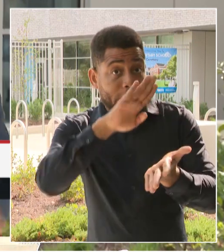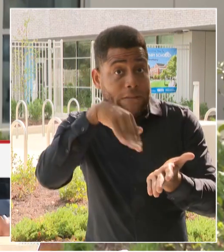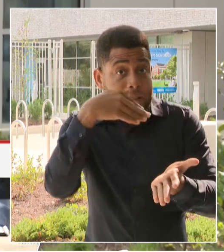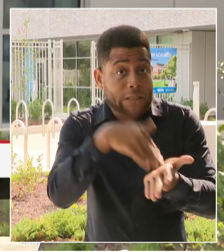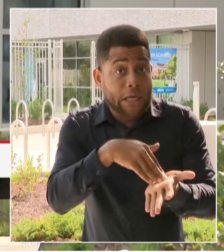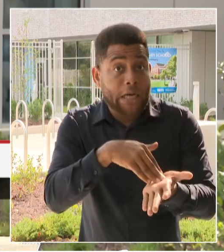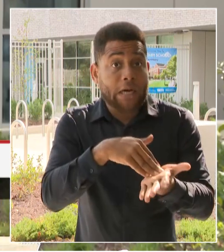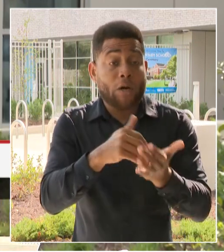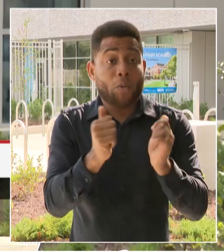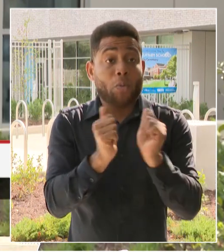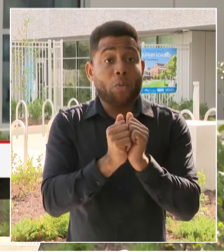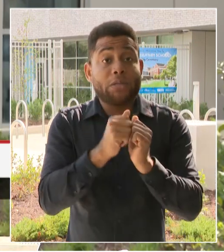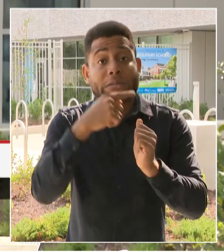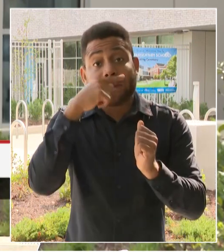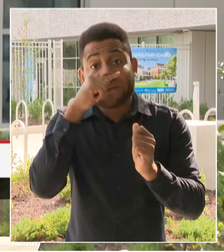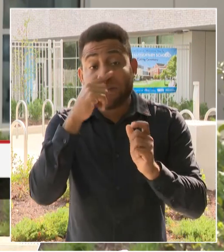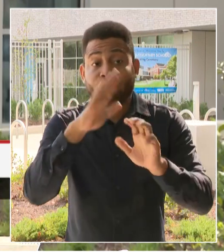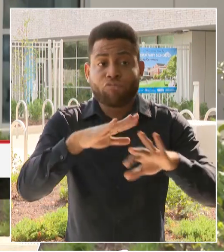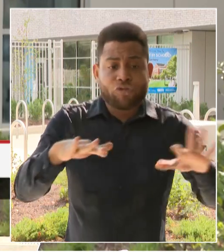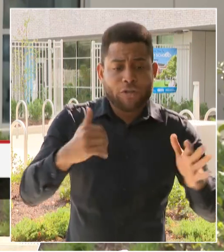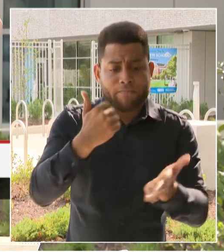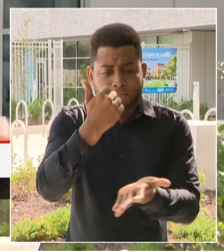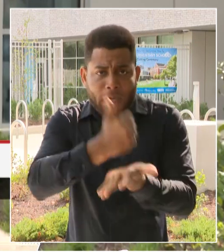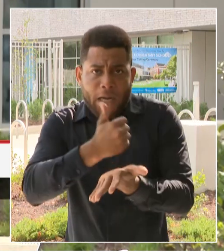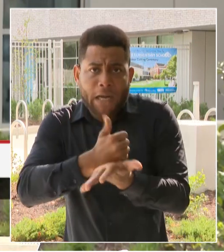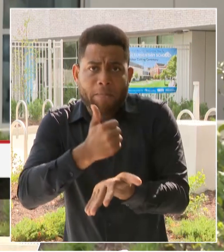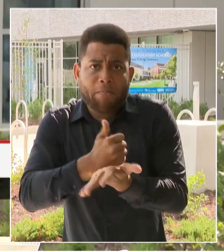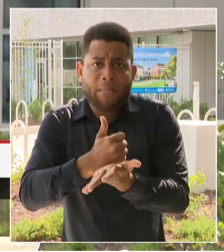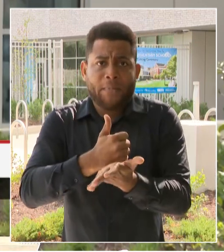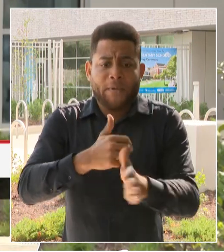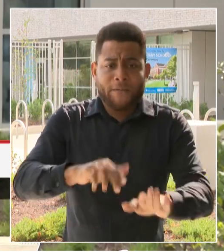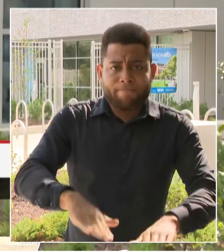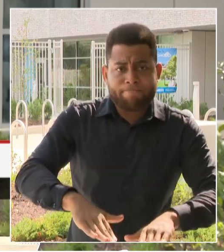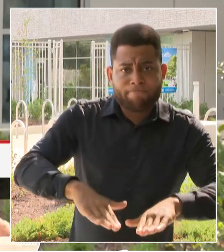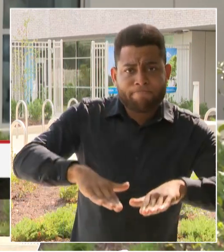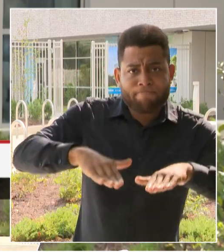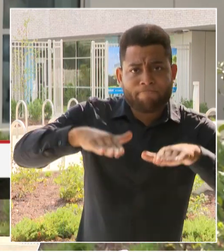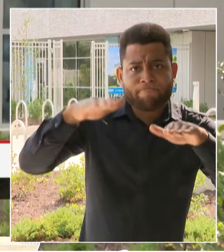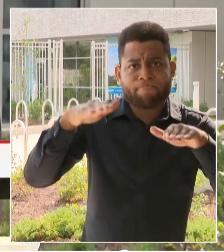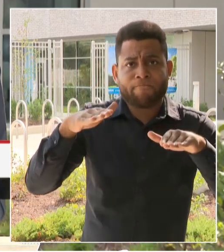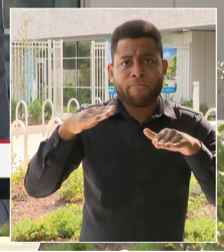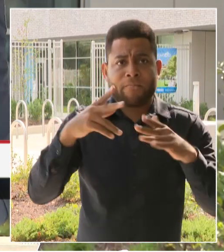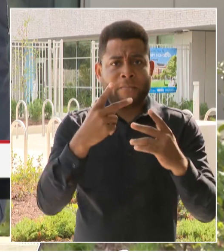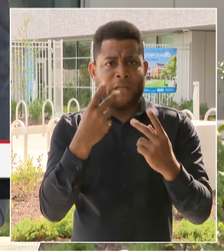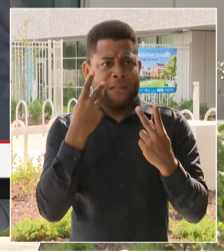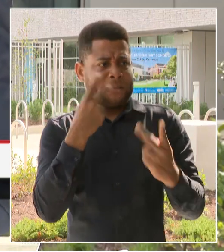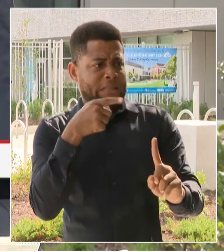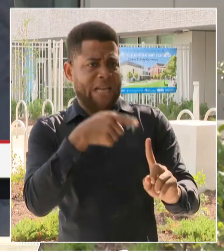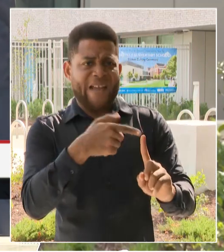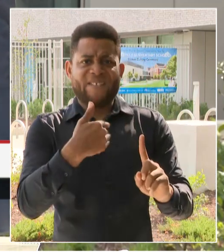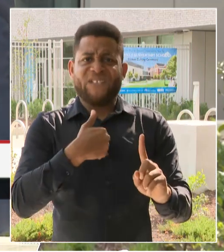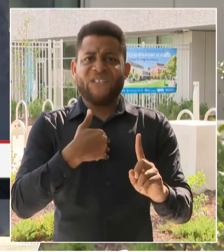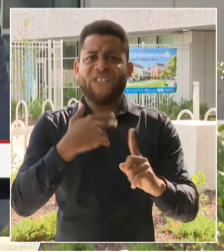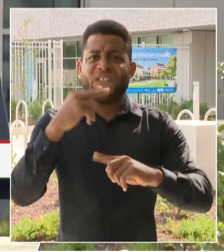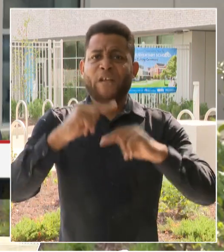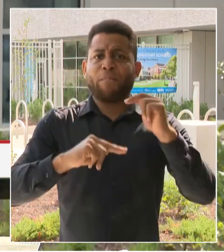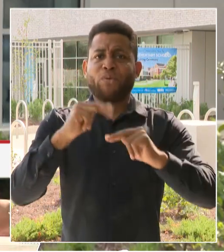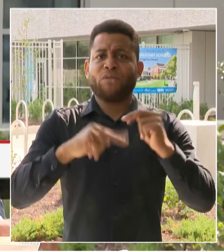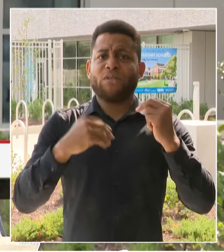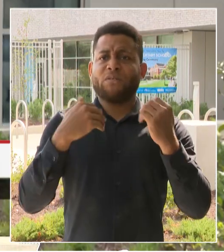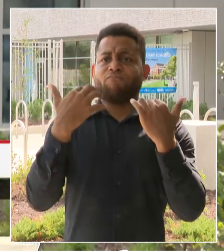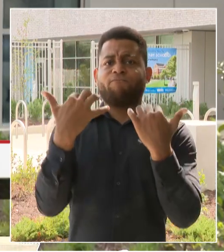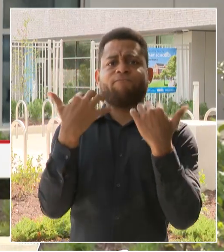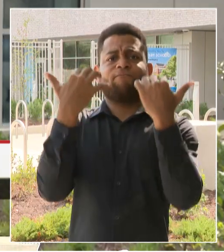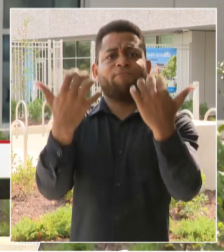in DCPS, to the outdoor amphitheater that you'll see here today. There's so much beautiful space that we've created for